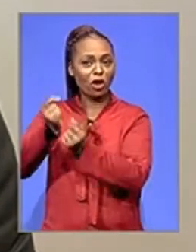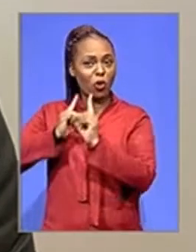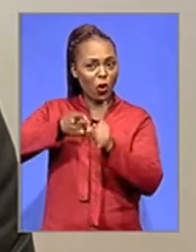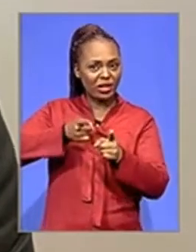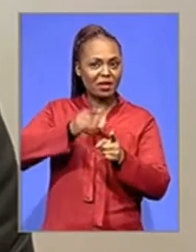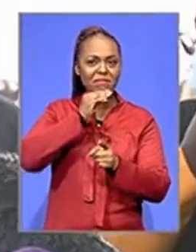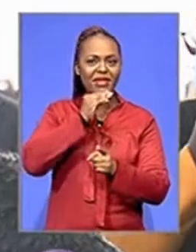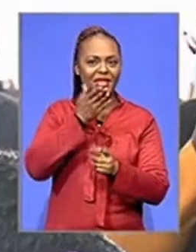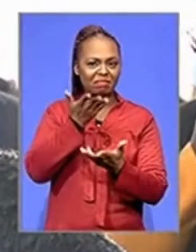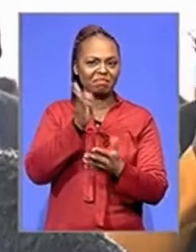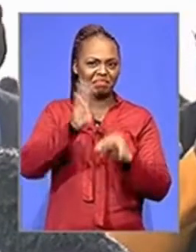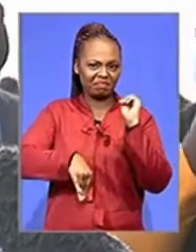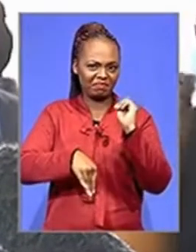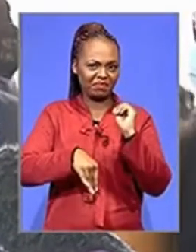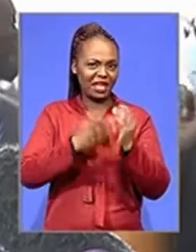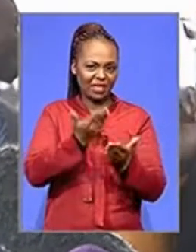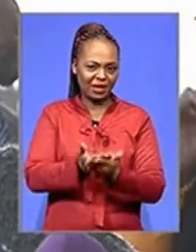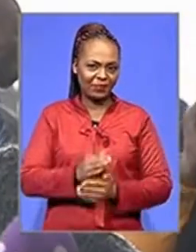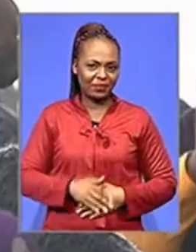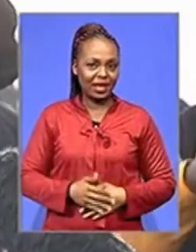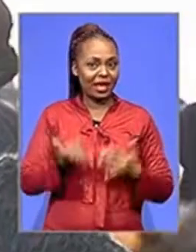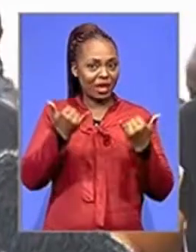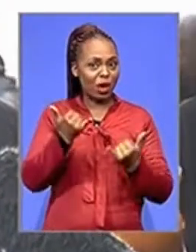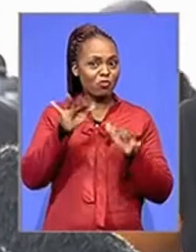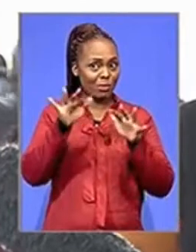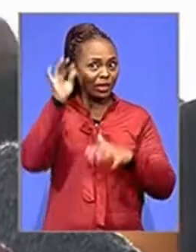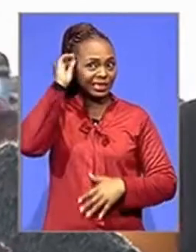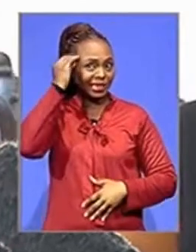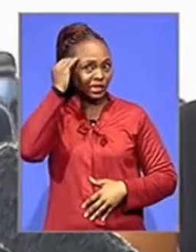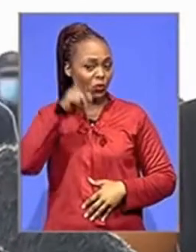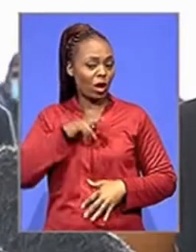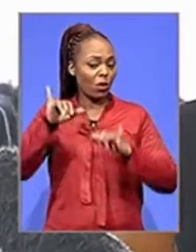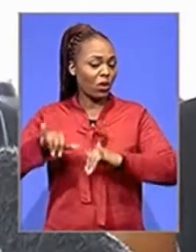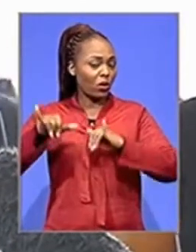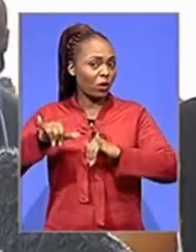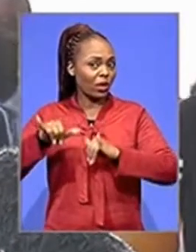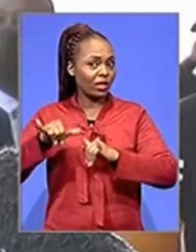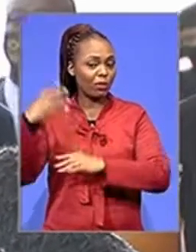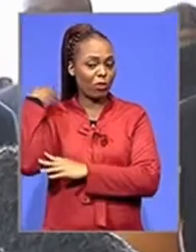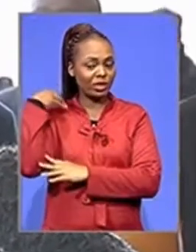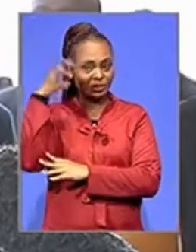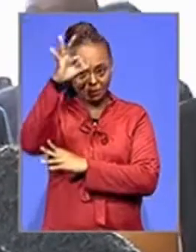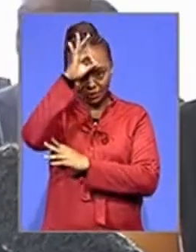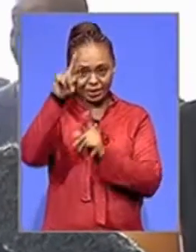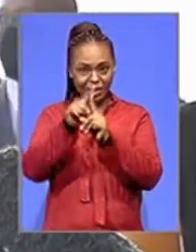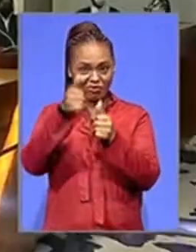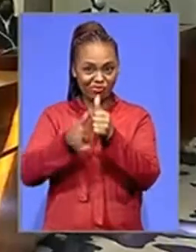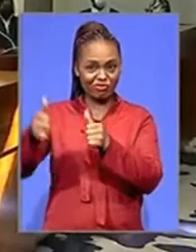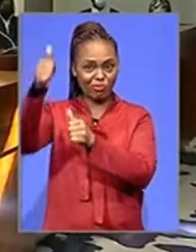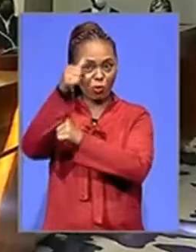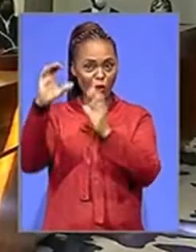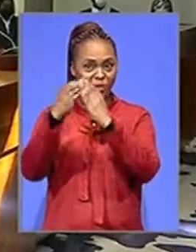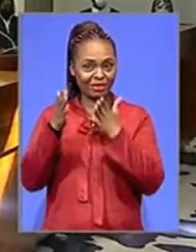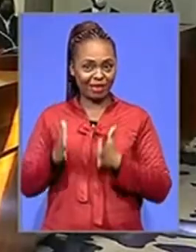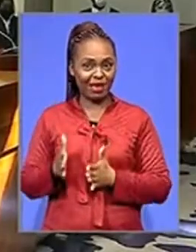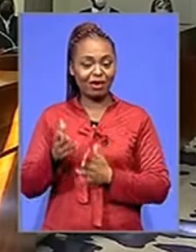contempt of court. Lekhono naga e tla robala ka litholetsi e emetse go bona ge ba tsone ya mapodisa le mo komishinara ba gagwe e leng bobedi bjo